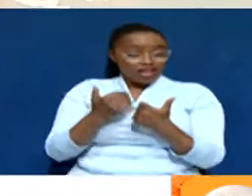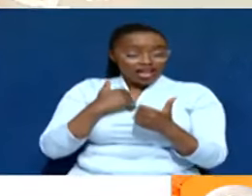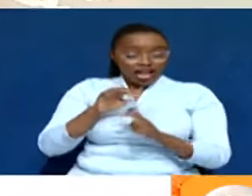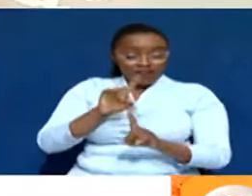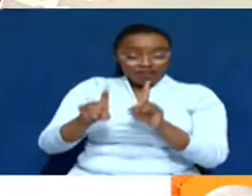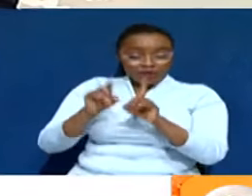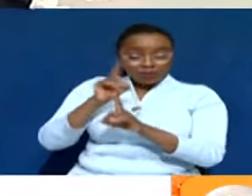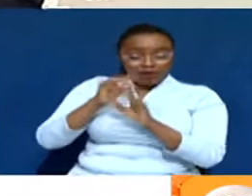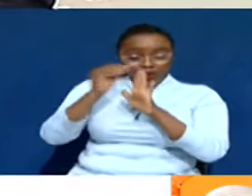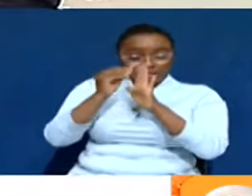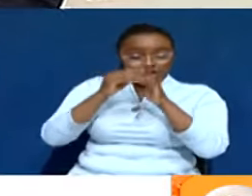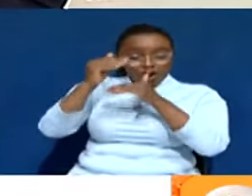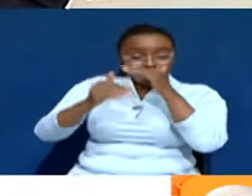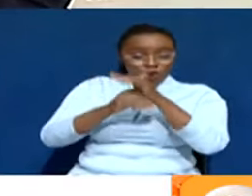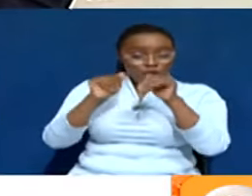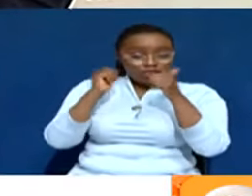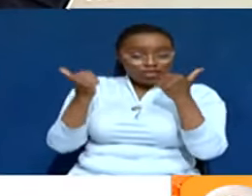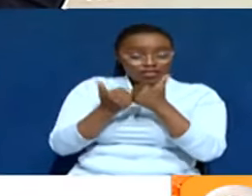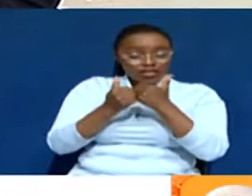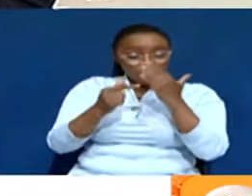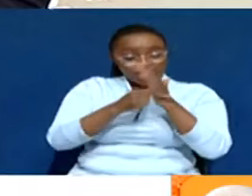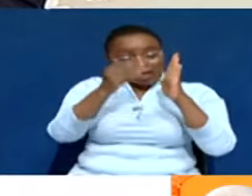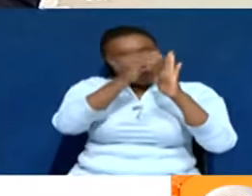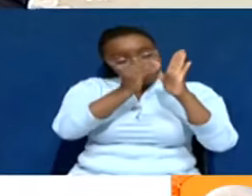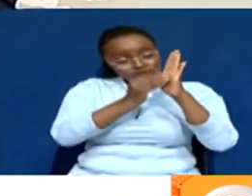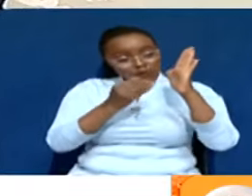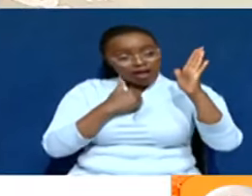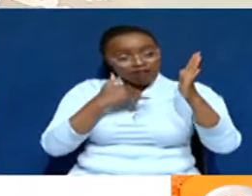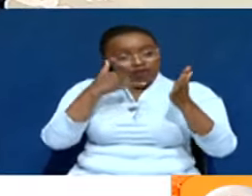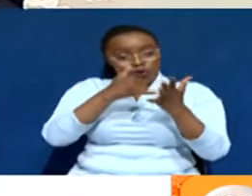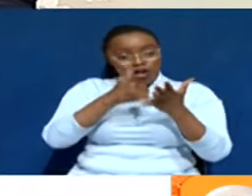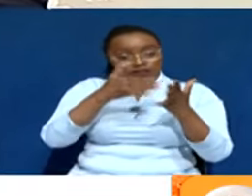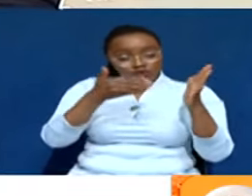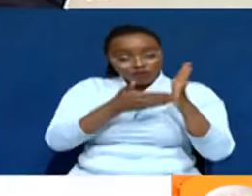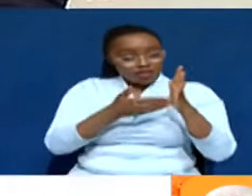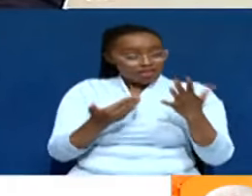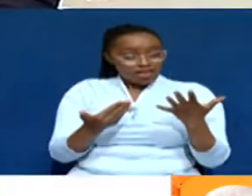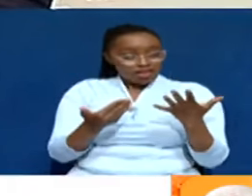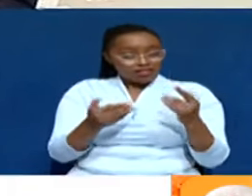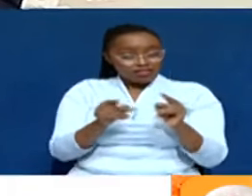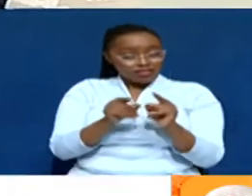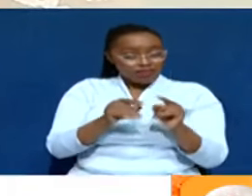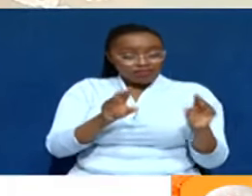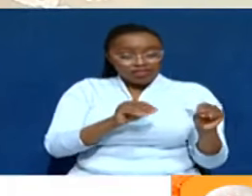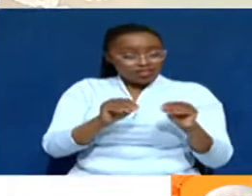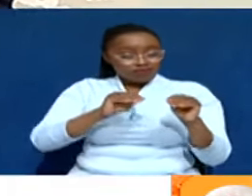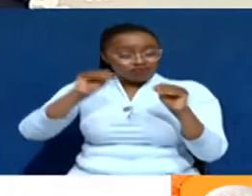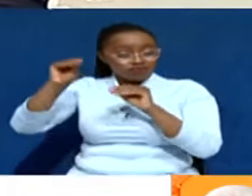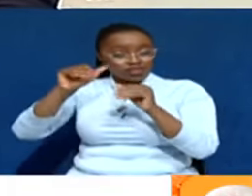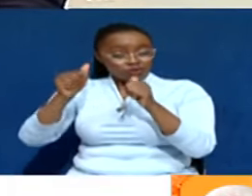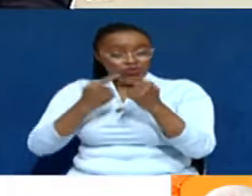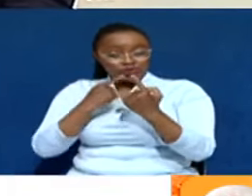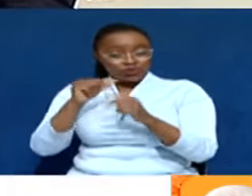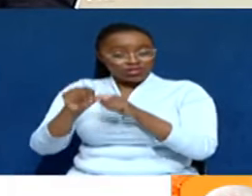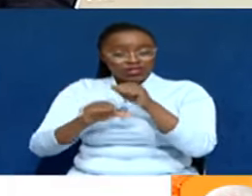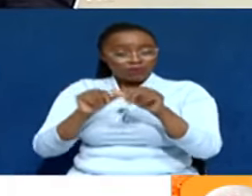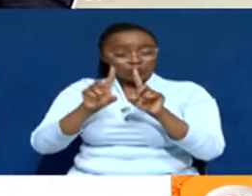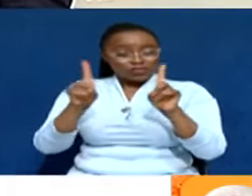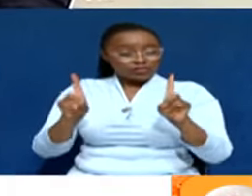vetted? Do you have a list of all the agents that are involved in this migration, as you call it?